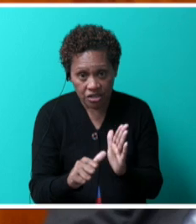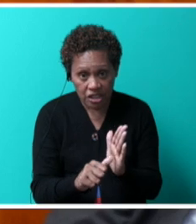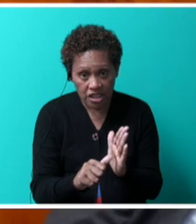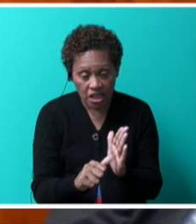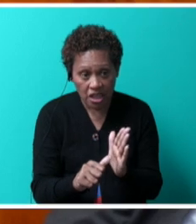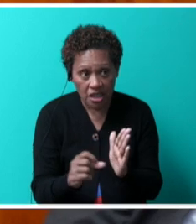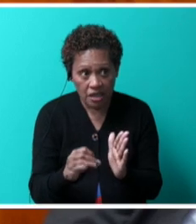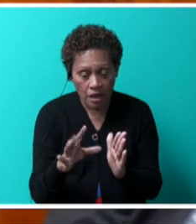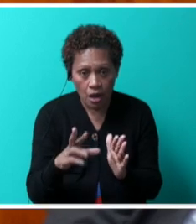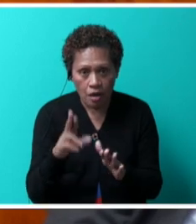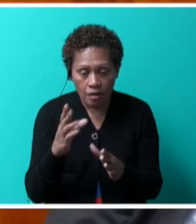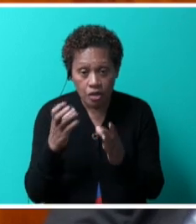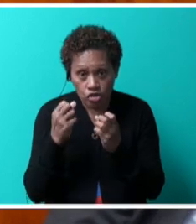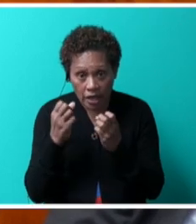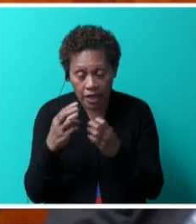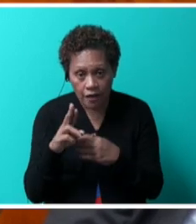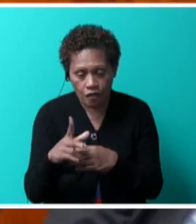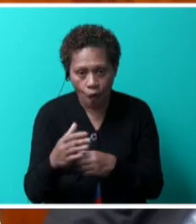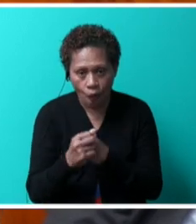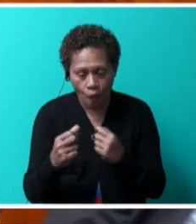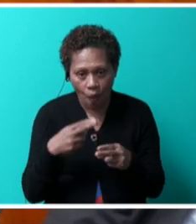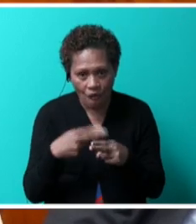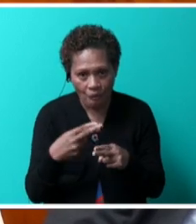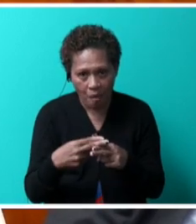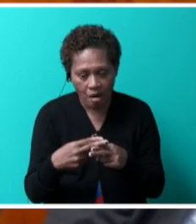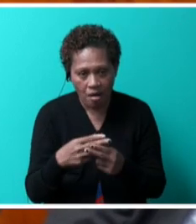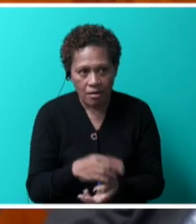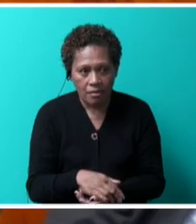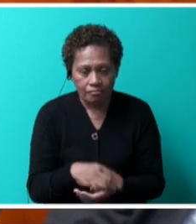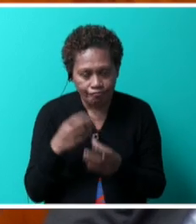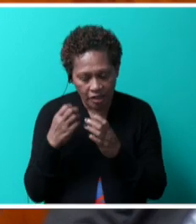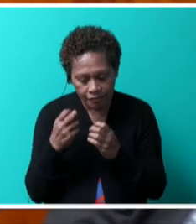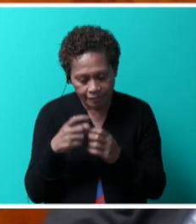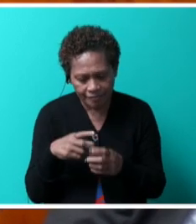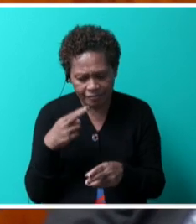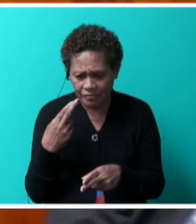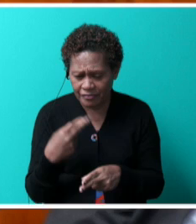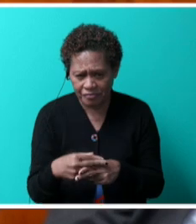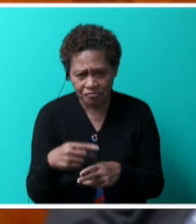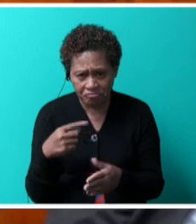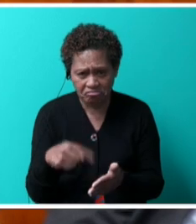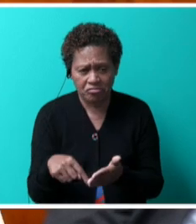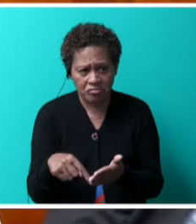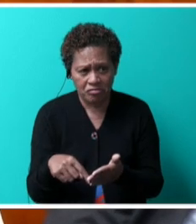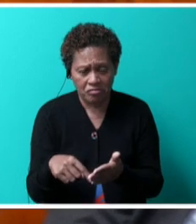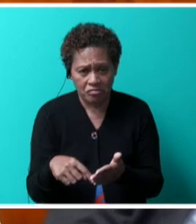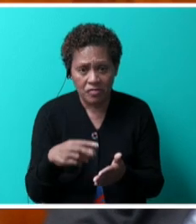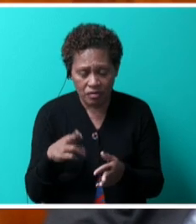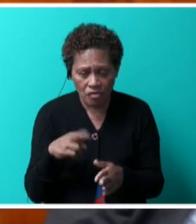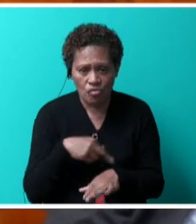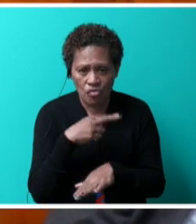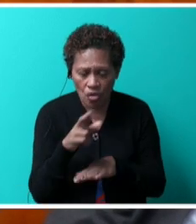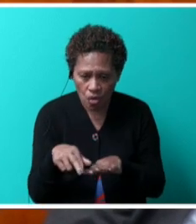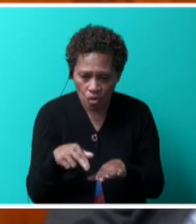our cane farmers. The sugar industry remains a critical pillar of our rural economy and